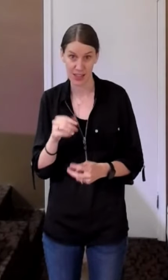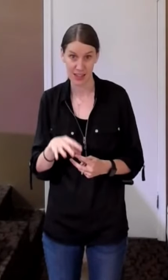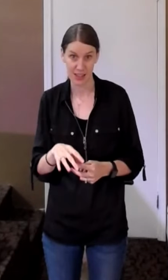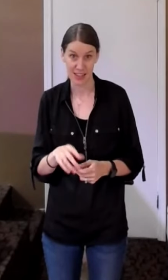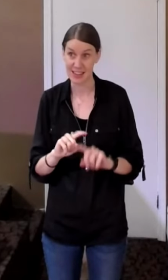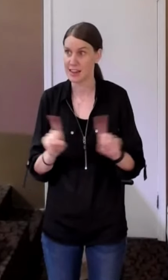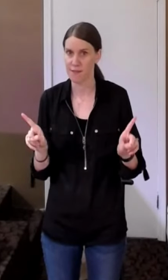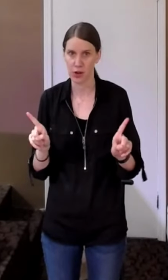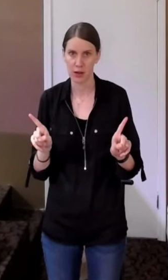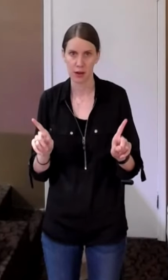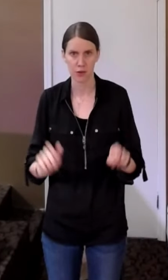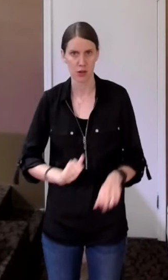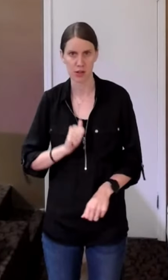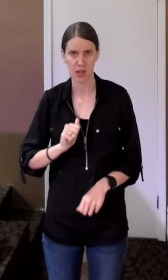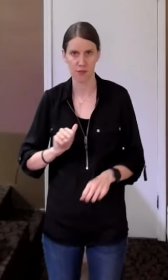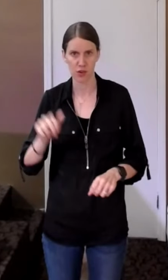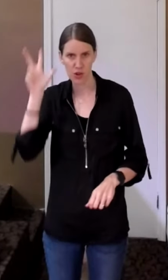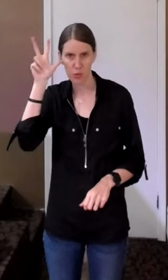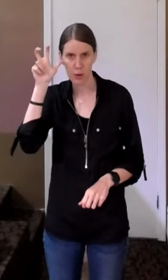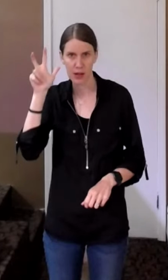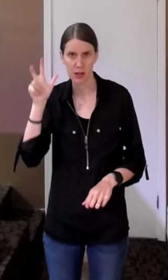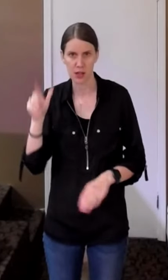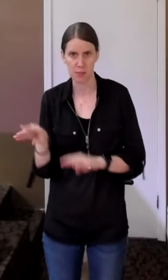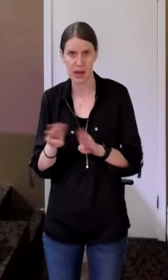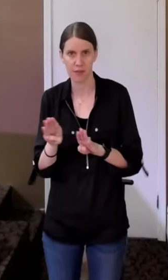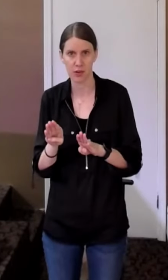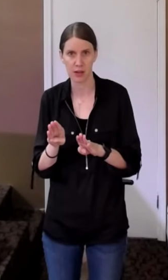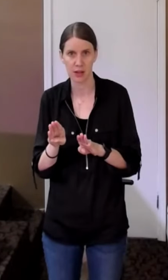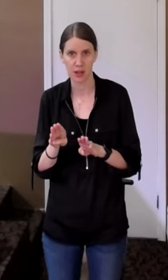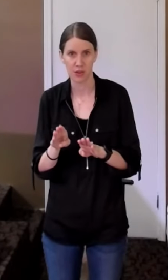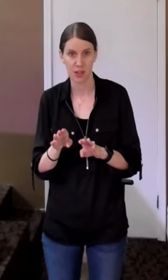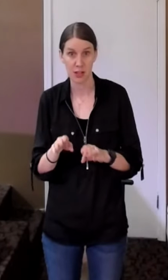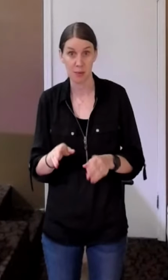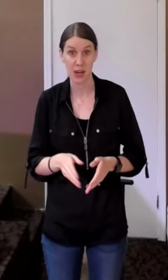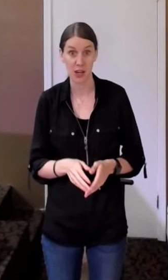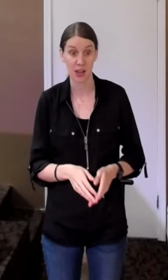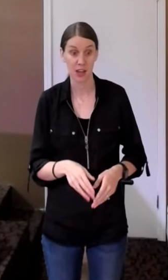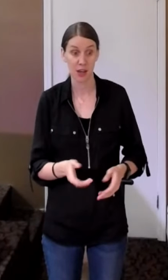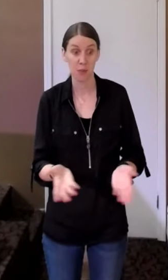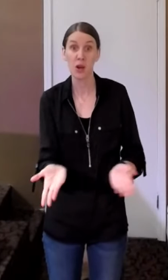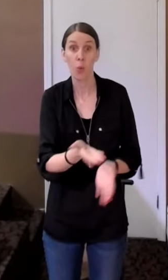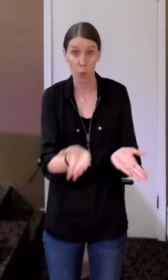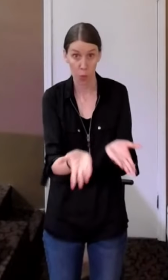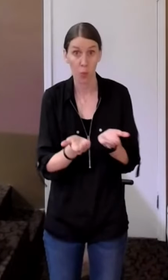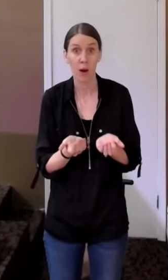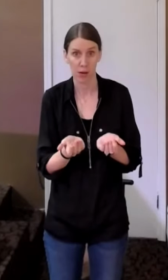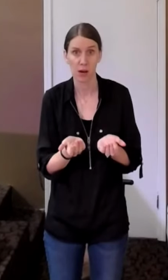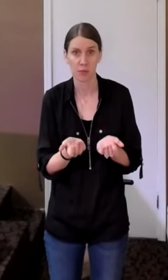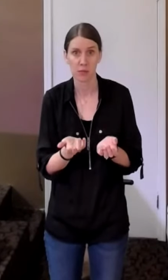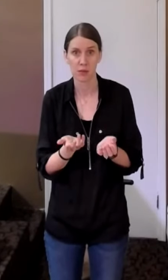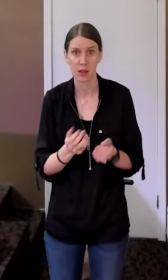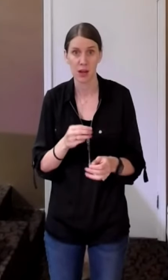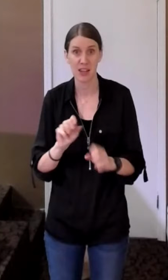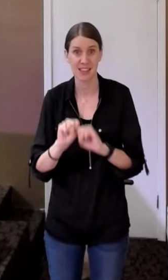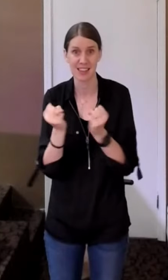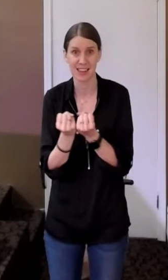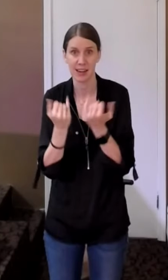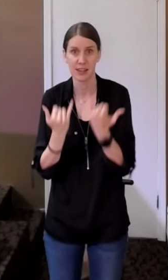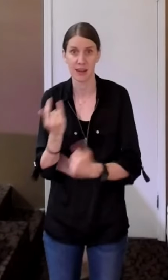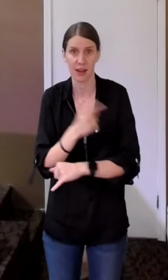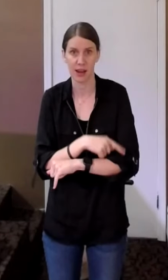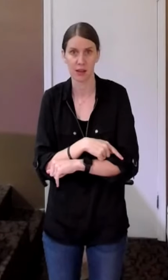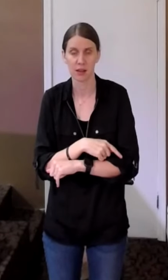and wickedness to be glorified and modeled in the home, not just by mothers, but by fathers as well.